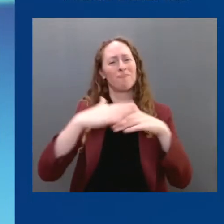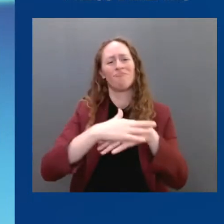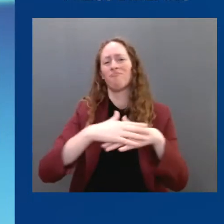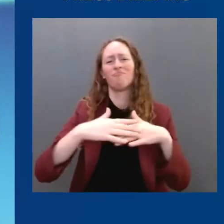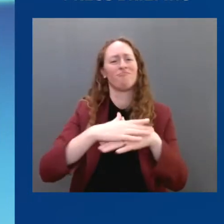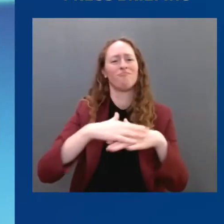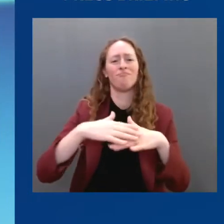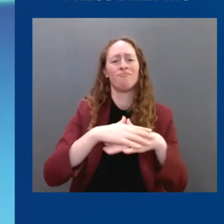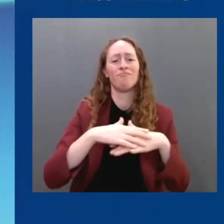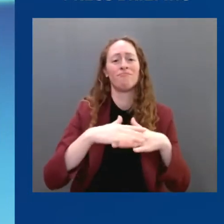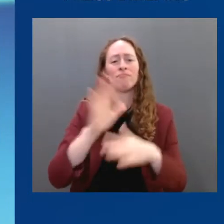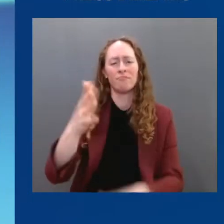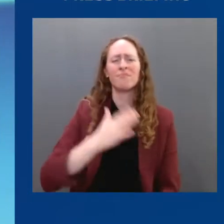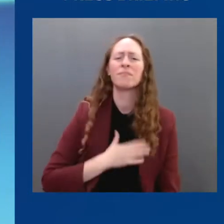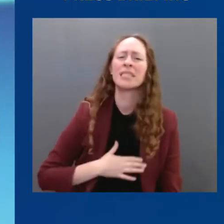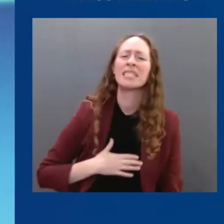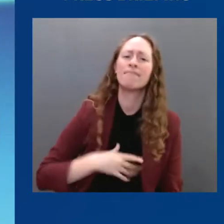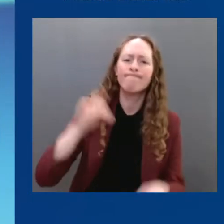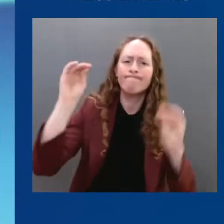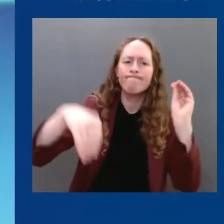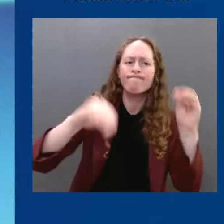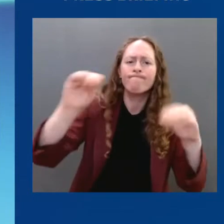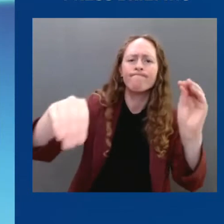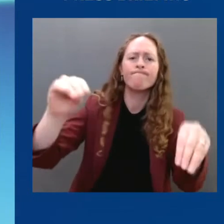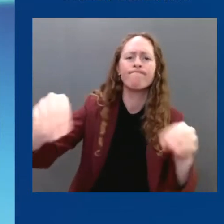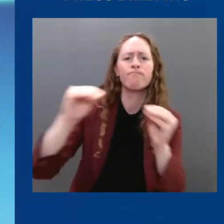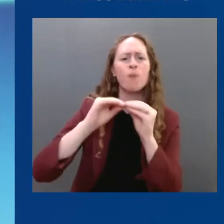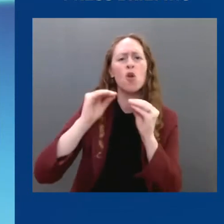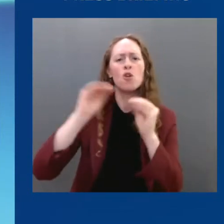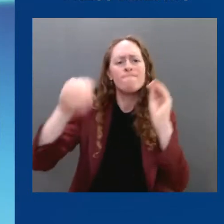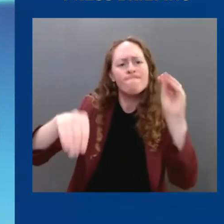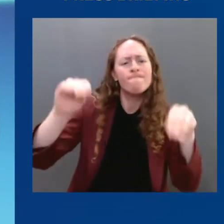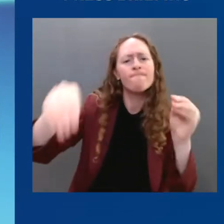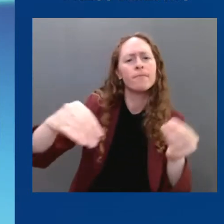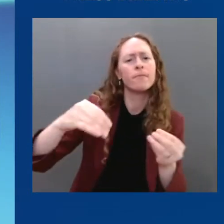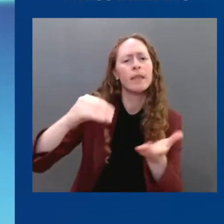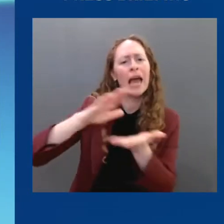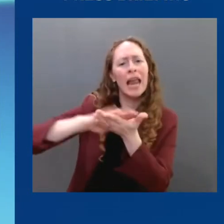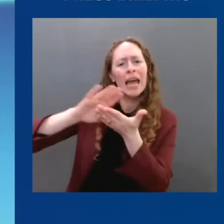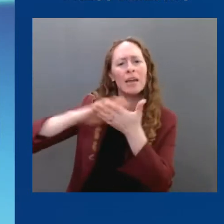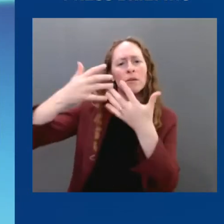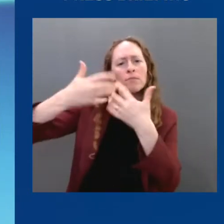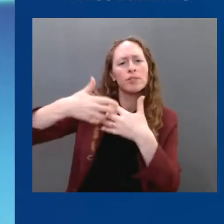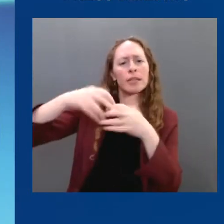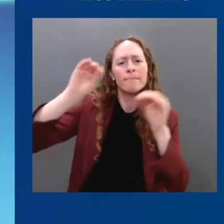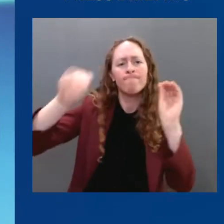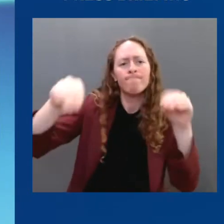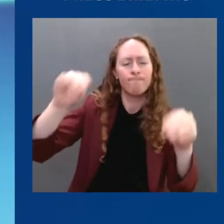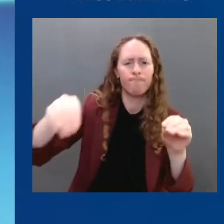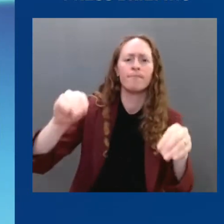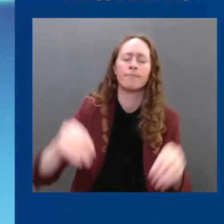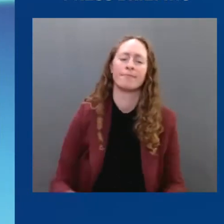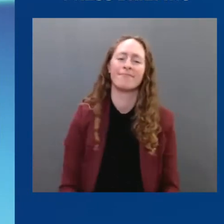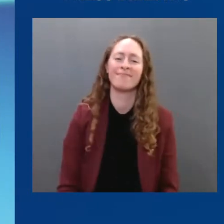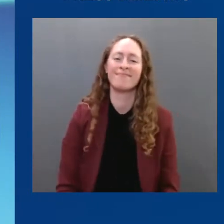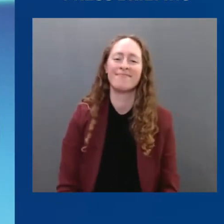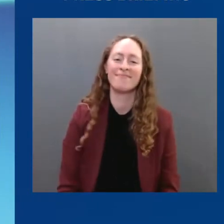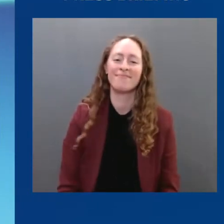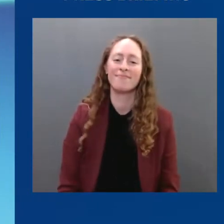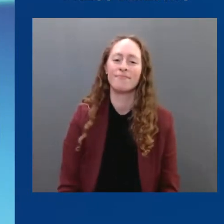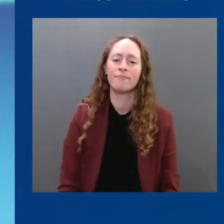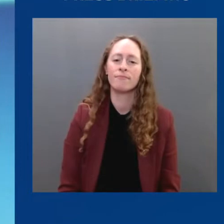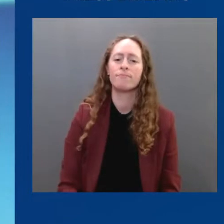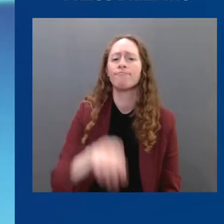this. We are closely monitoring BA5 and its impact. We're encouraged that serious illness, hospitalizations, and